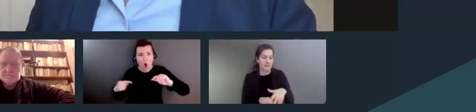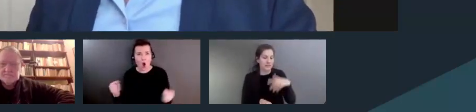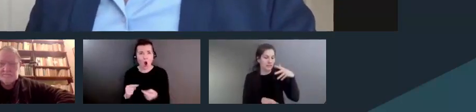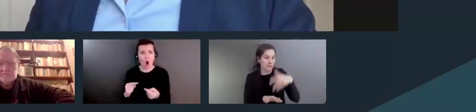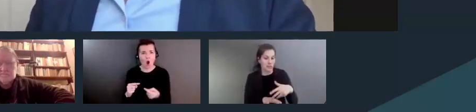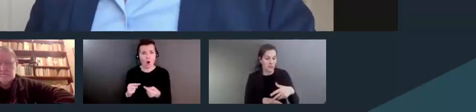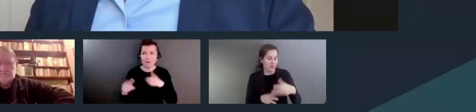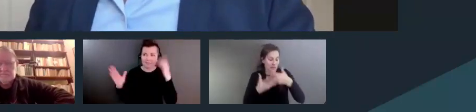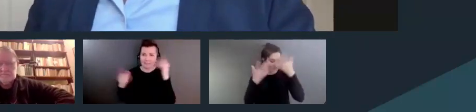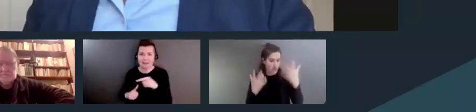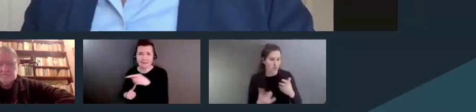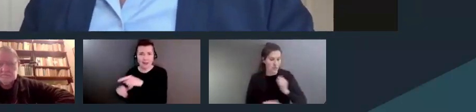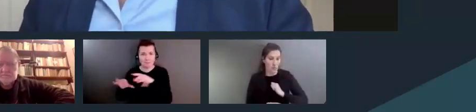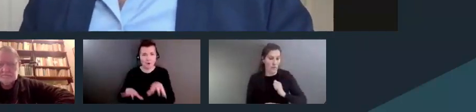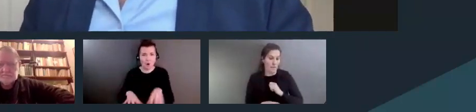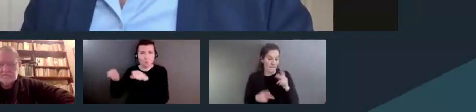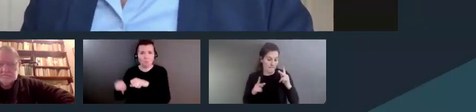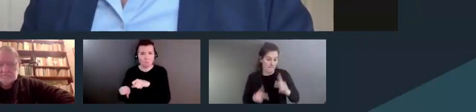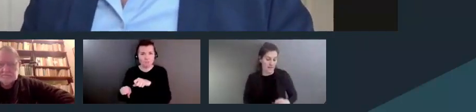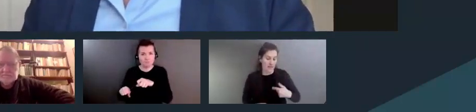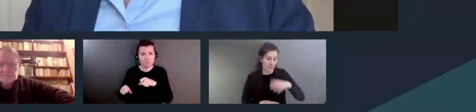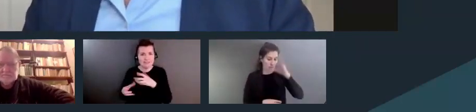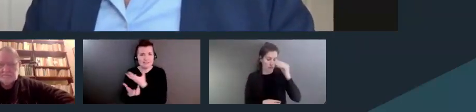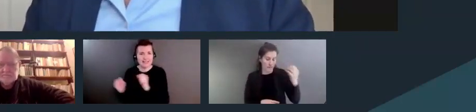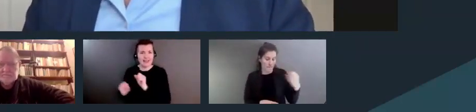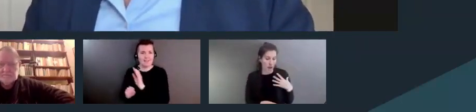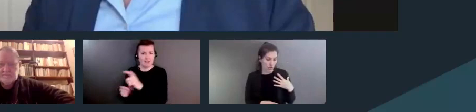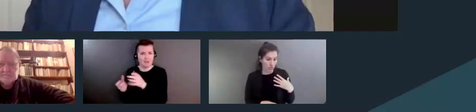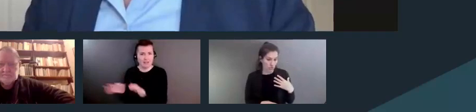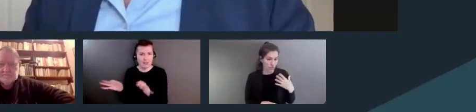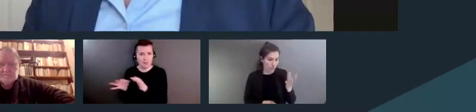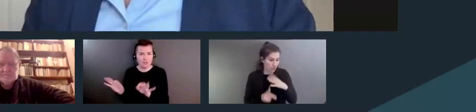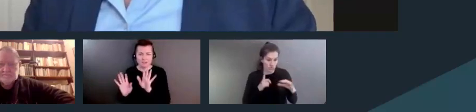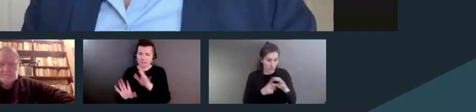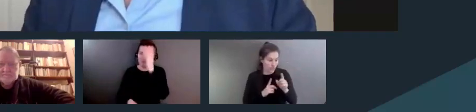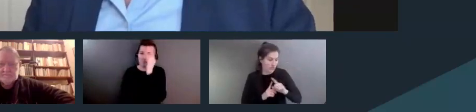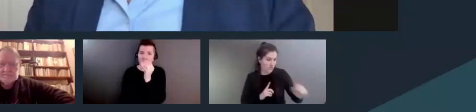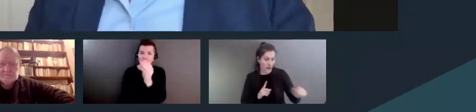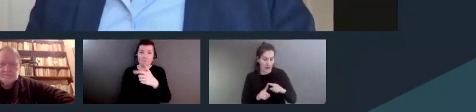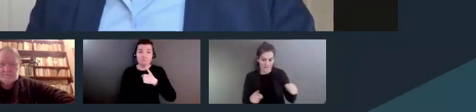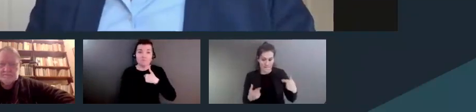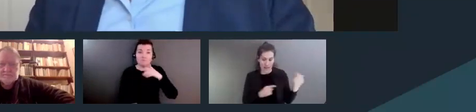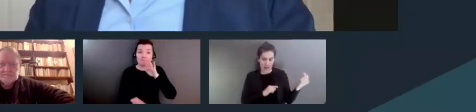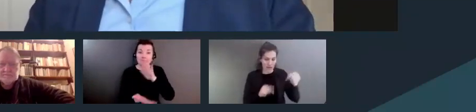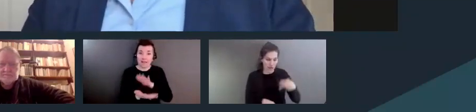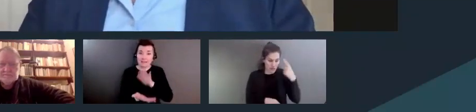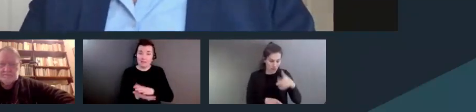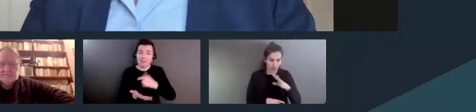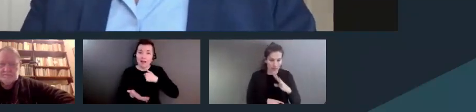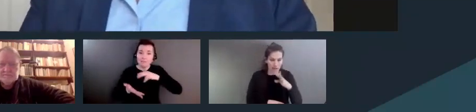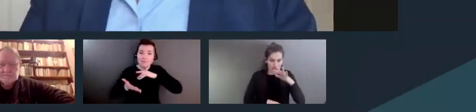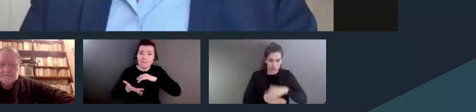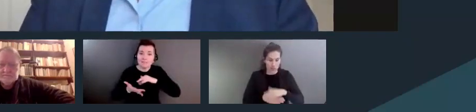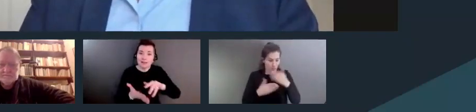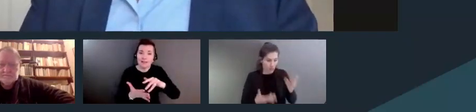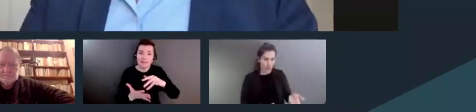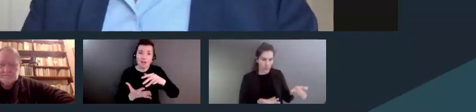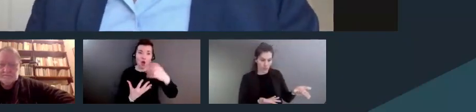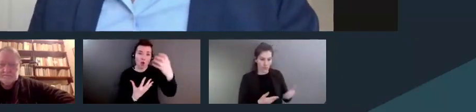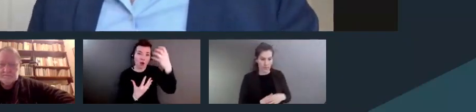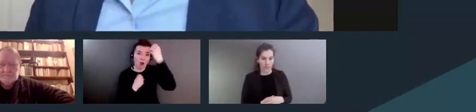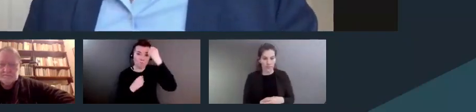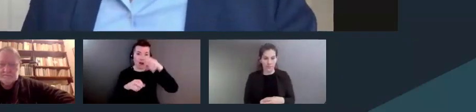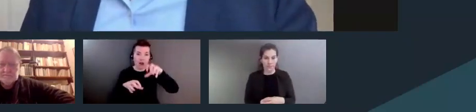as a representative of any organization. I'm here as an academic, and I've been studying colonial education for the last 20 years in